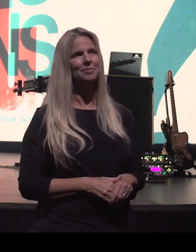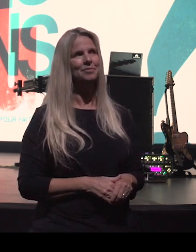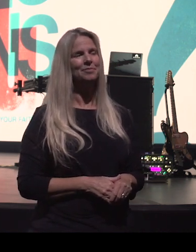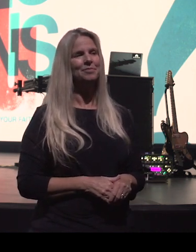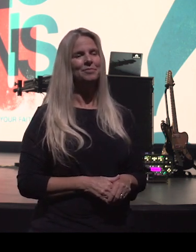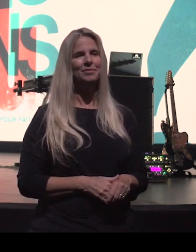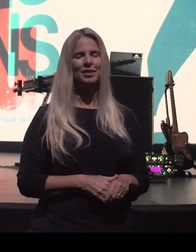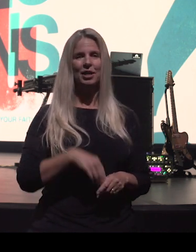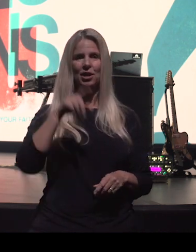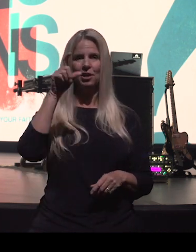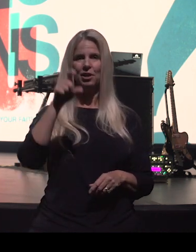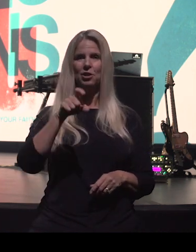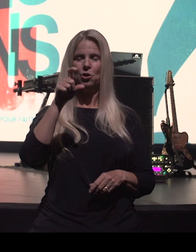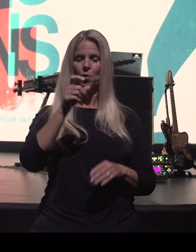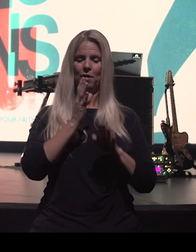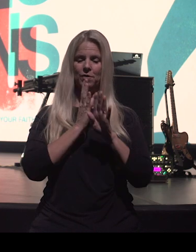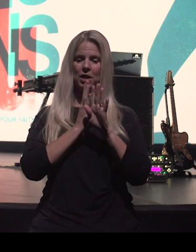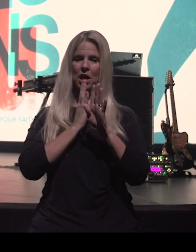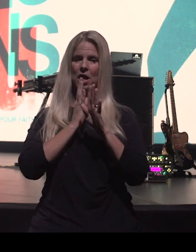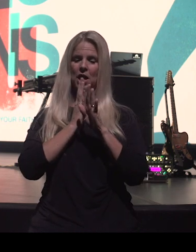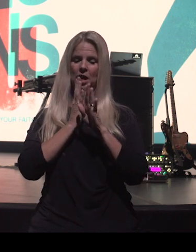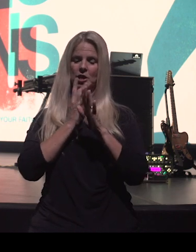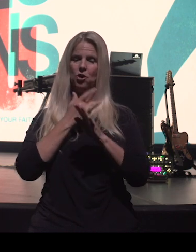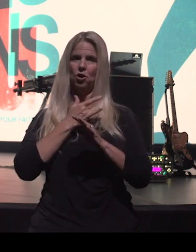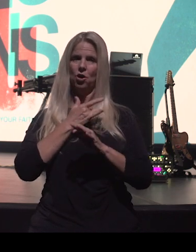You have to align your heart